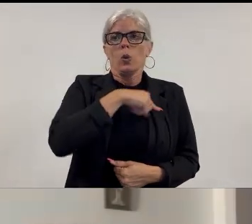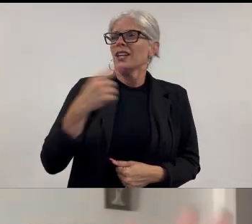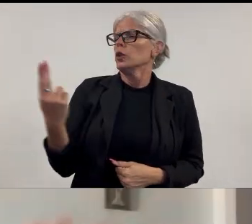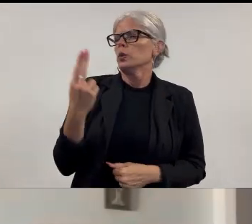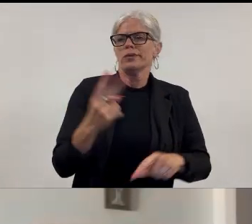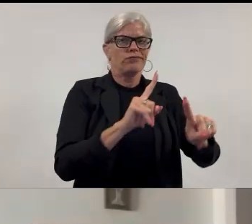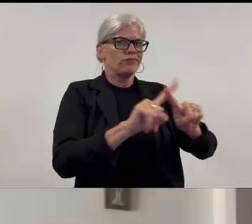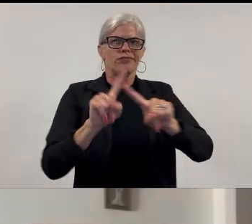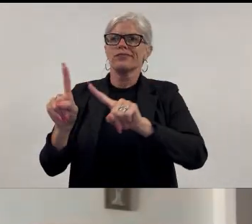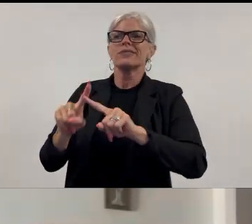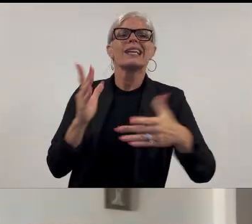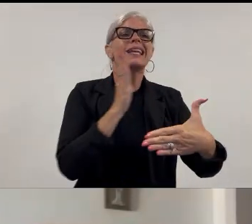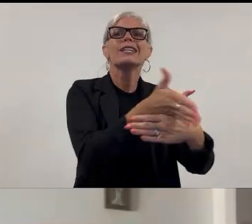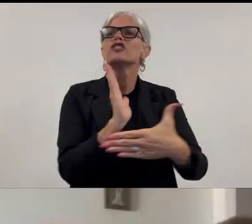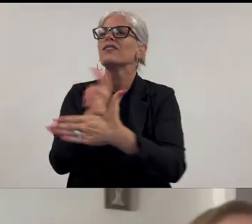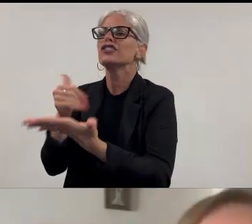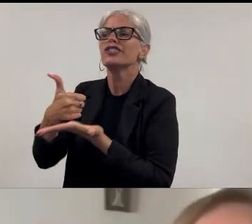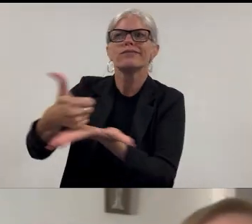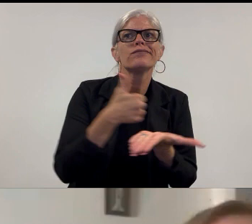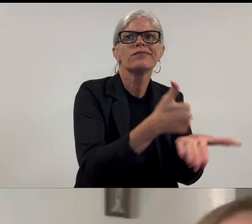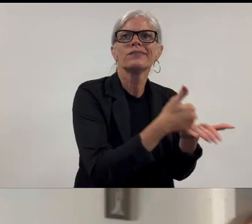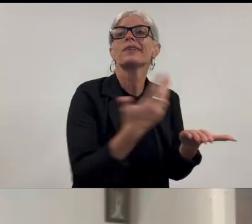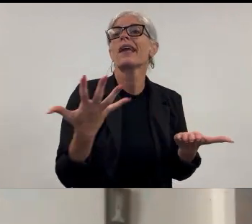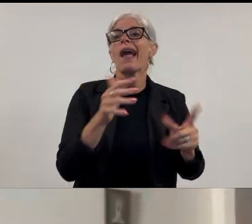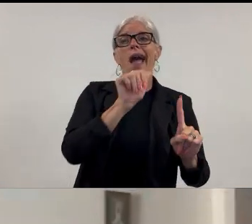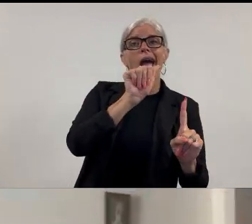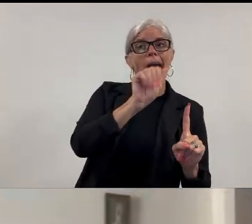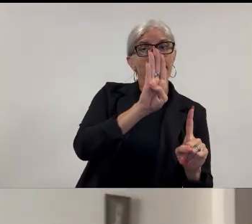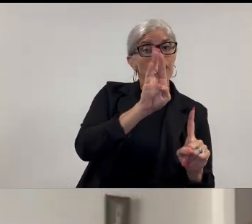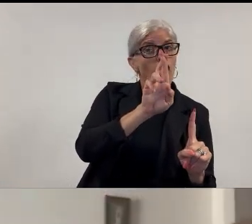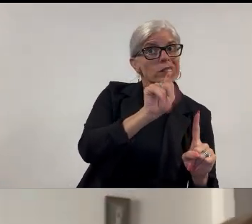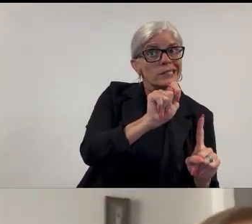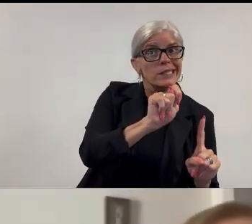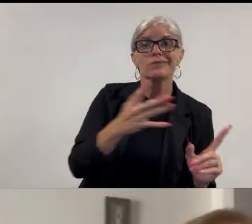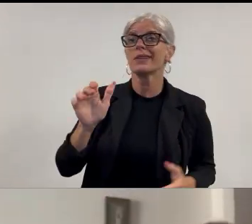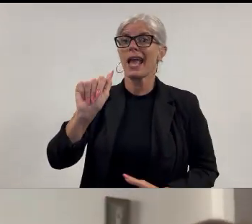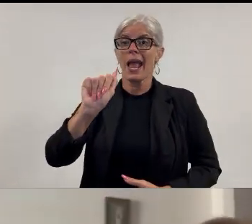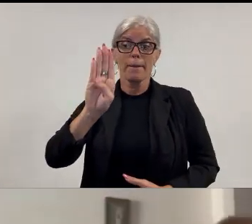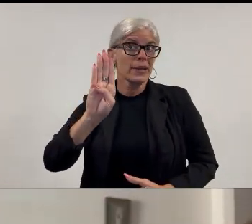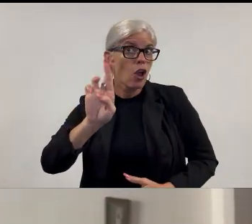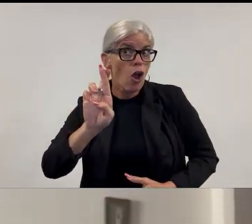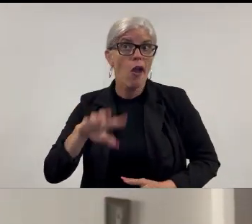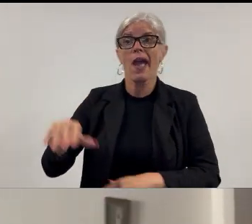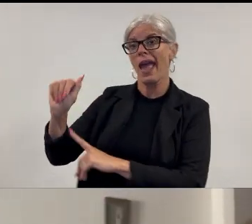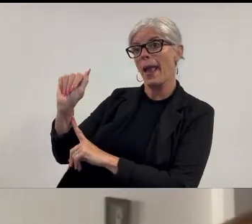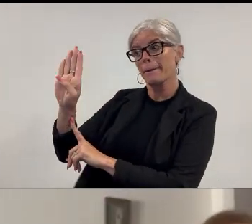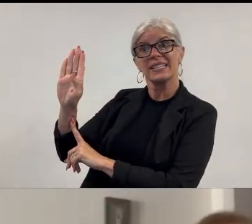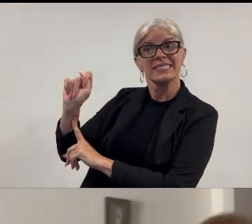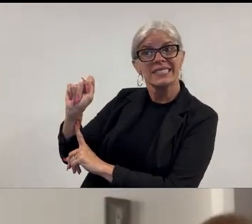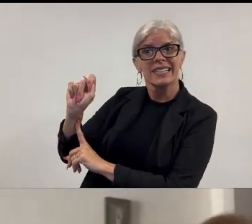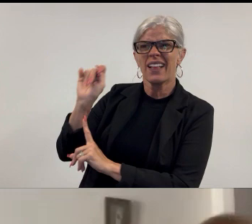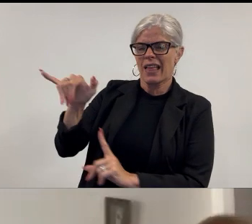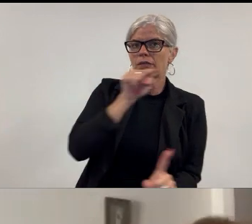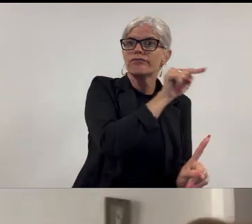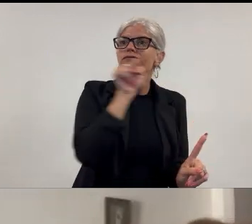the kind of a general principle. We use a bunch of interventions. We define